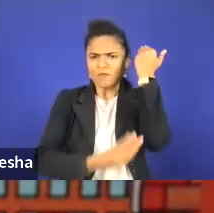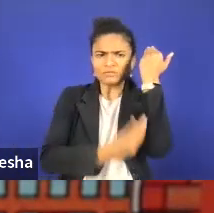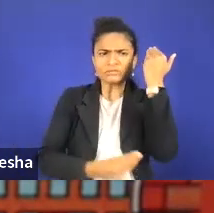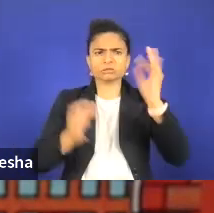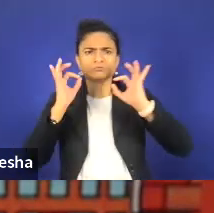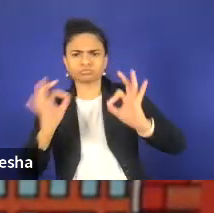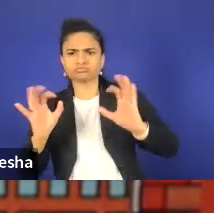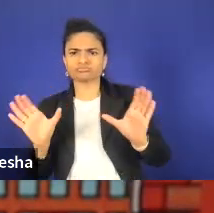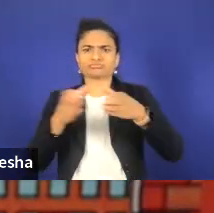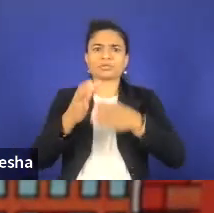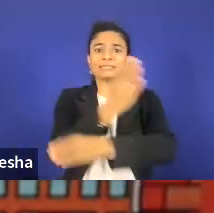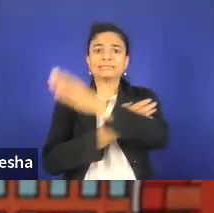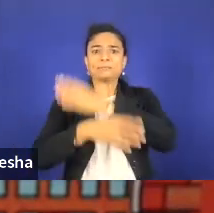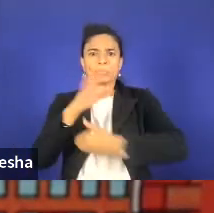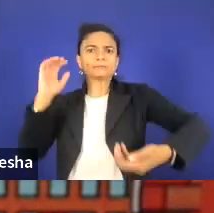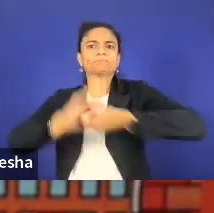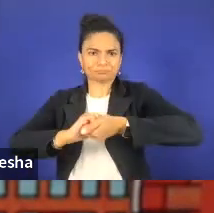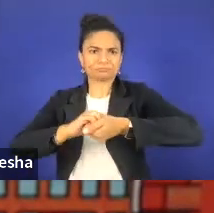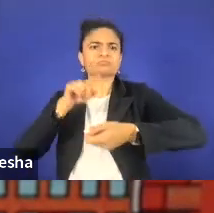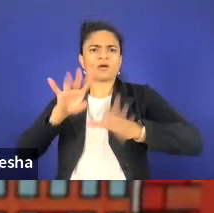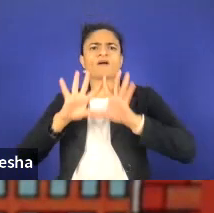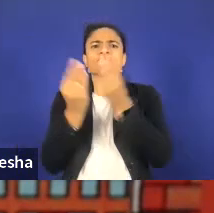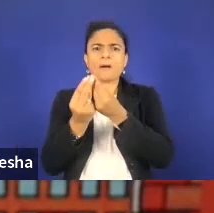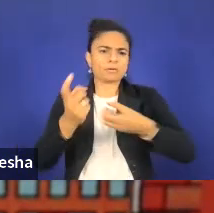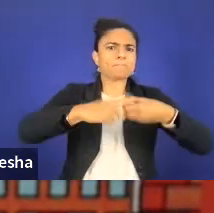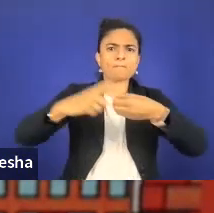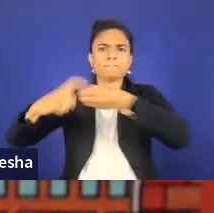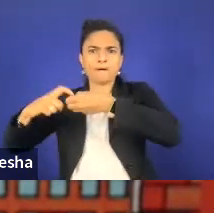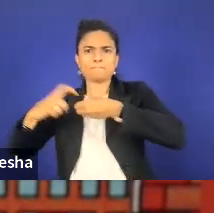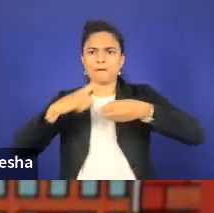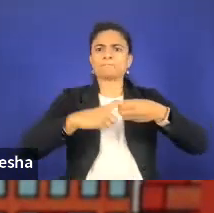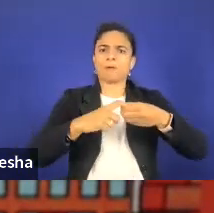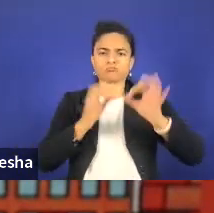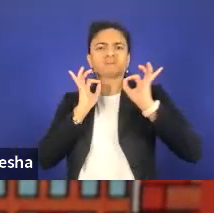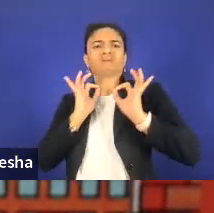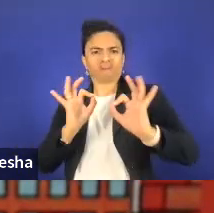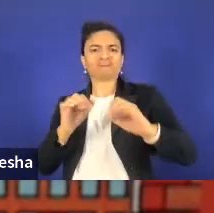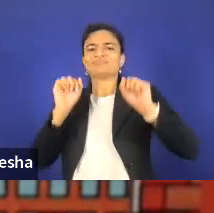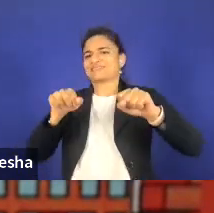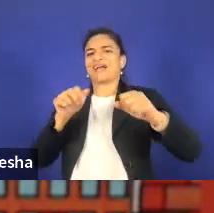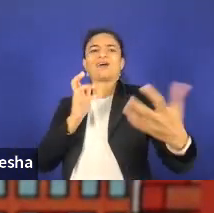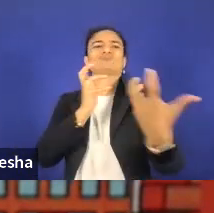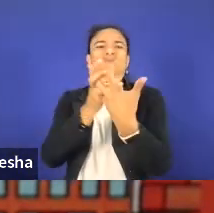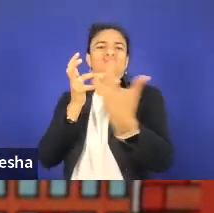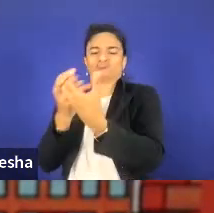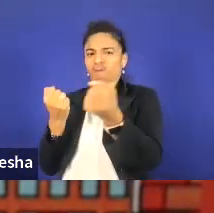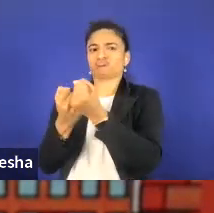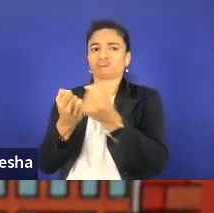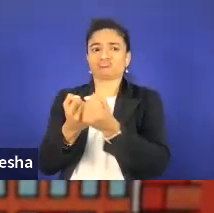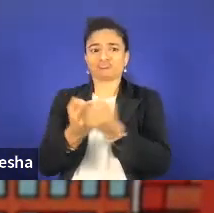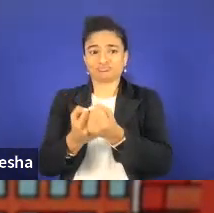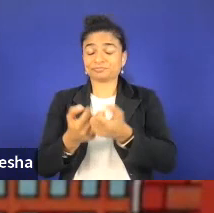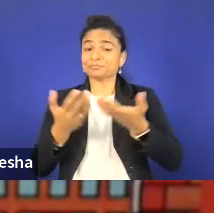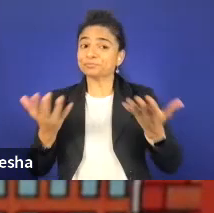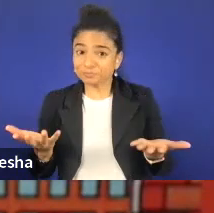Scheme. However, a person with a disability living independently and below the poverty line will have to